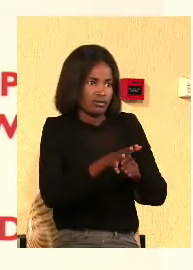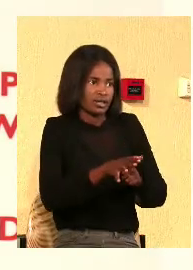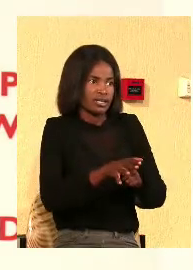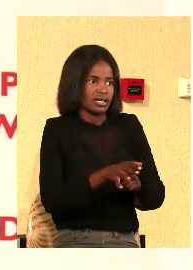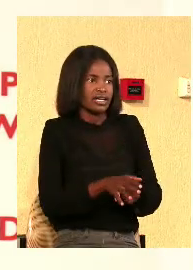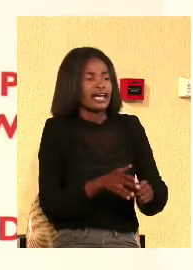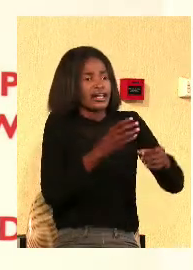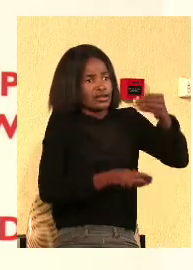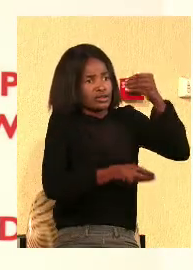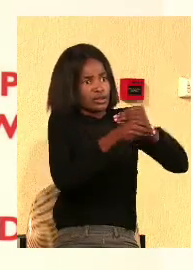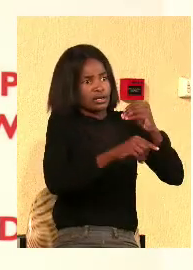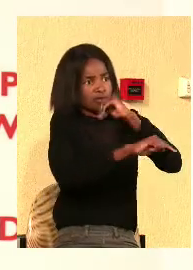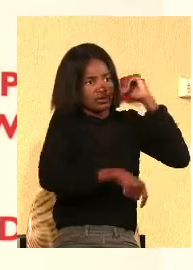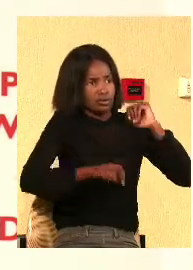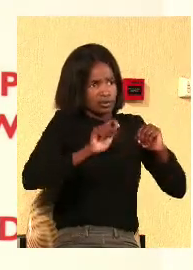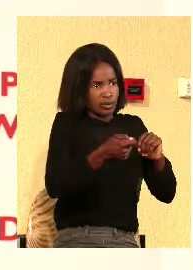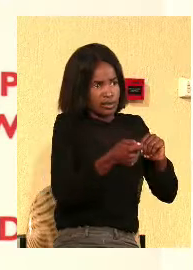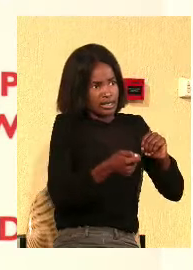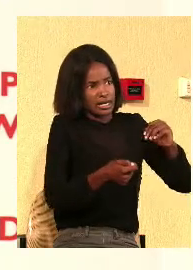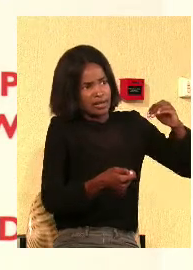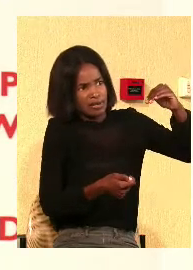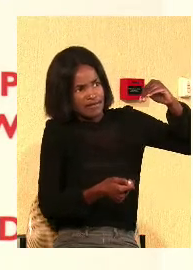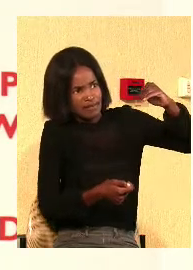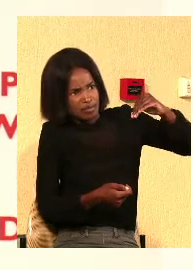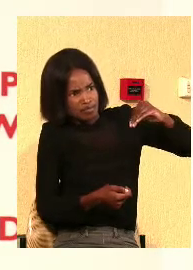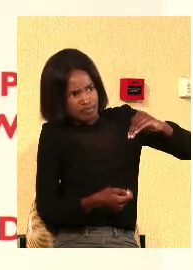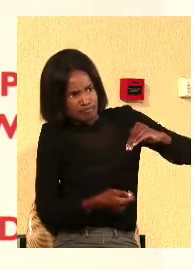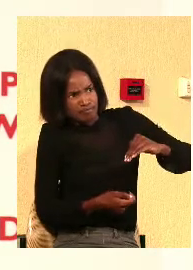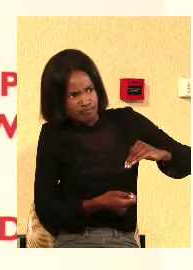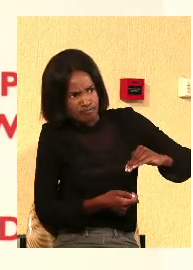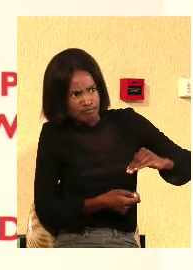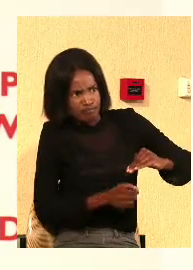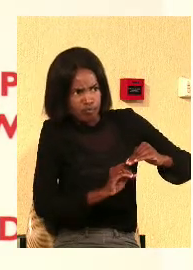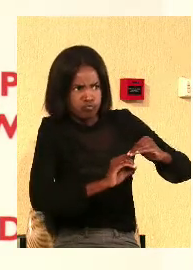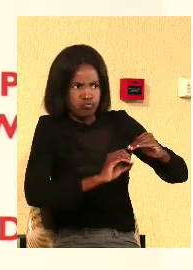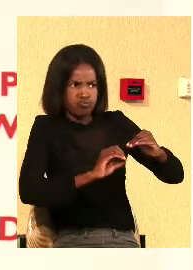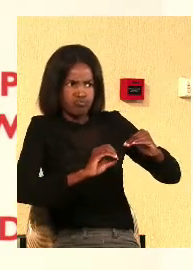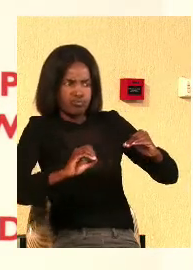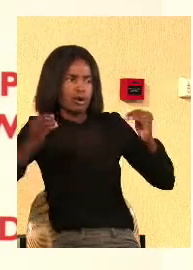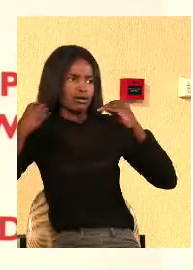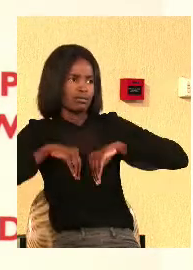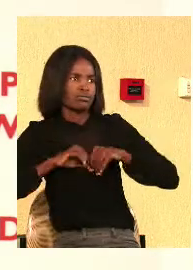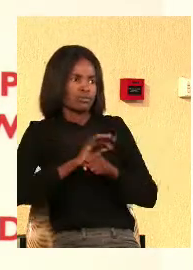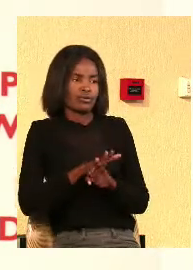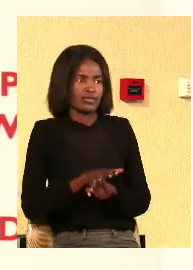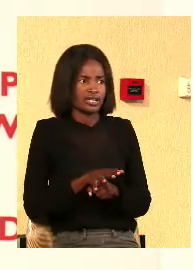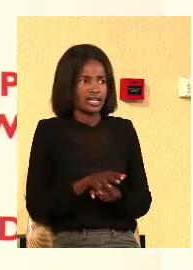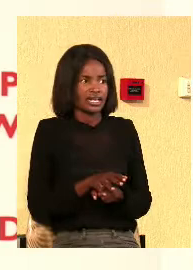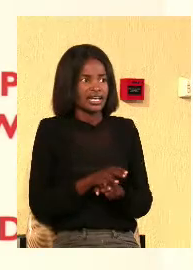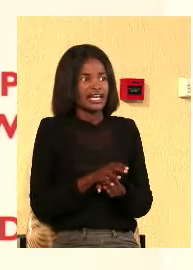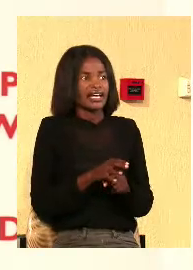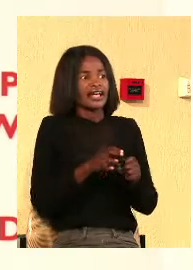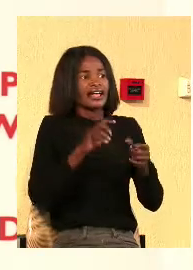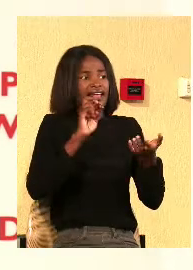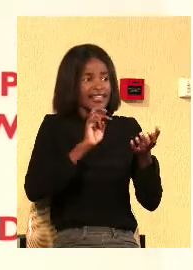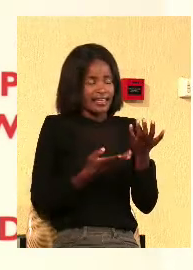the lockdown, then the flattening of the curve stay very low. The moment you hypothetically